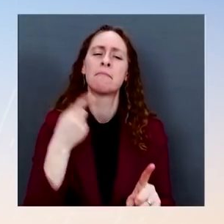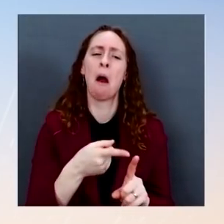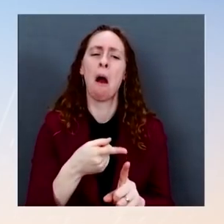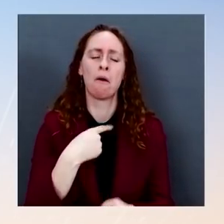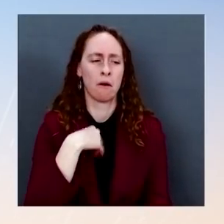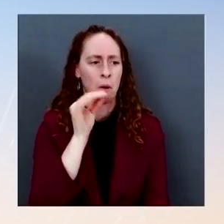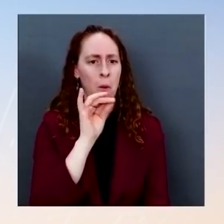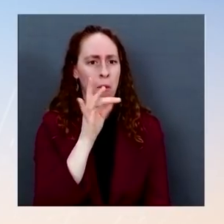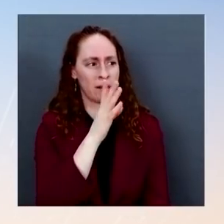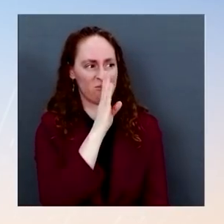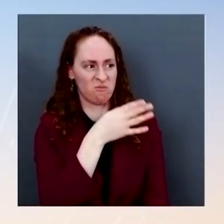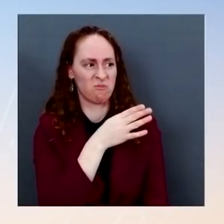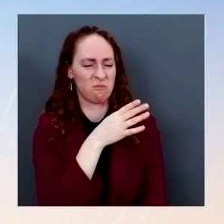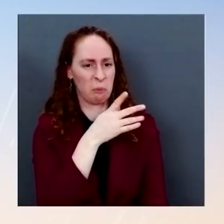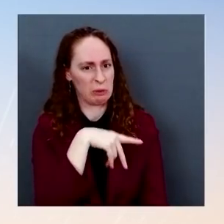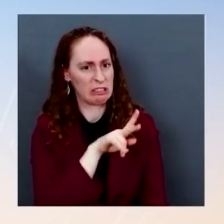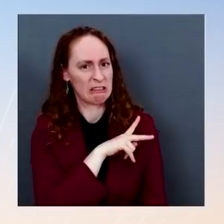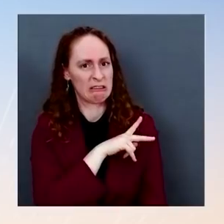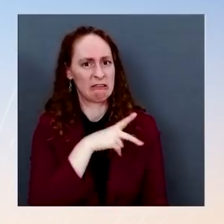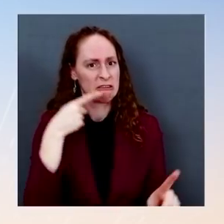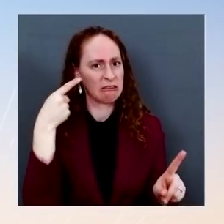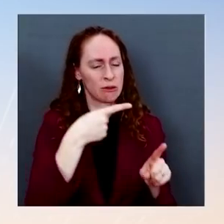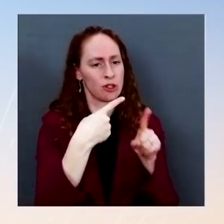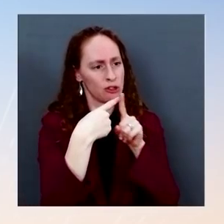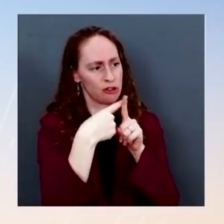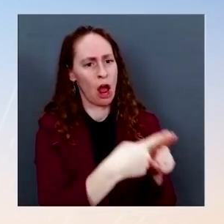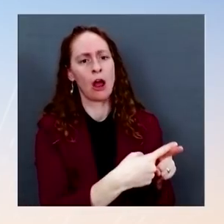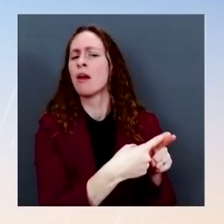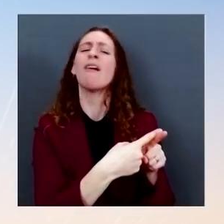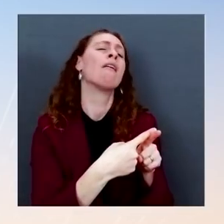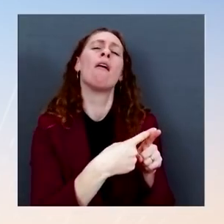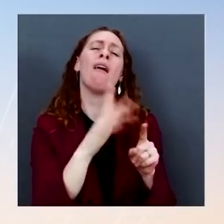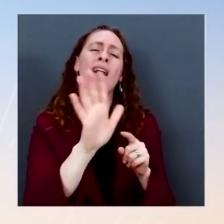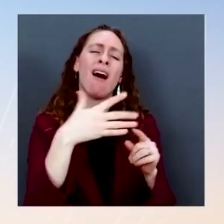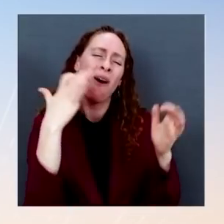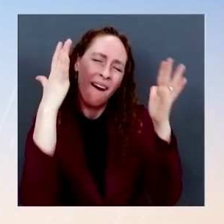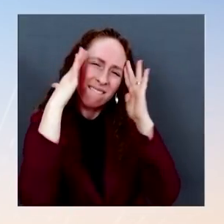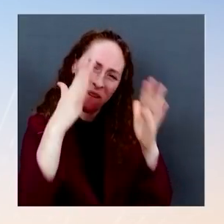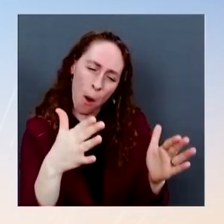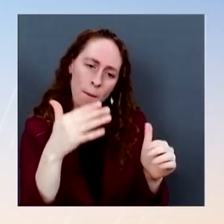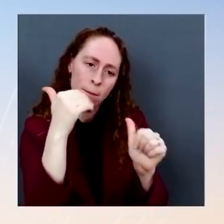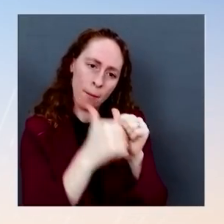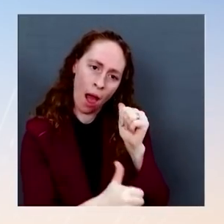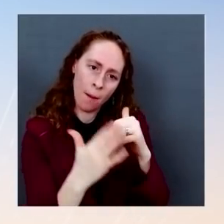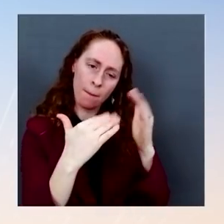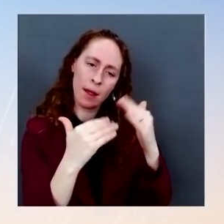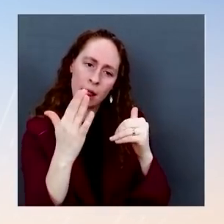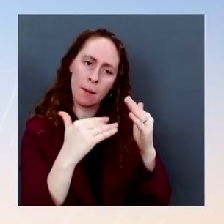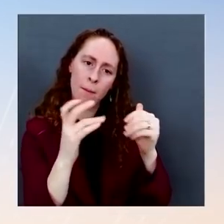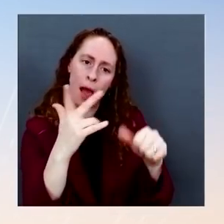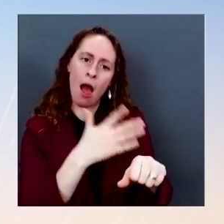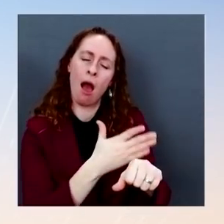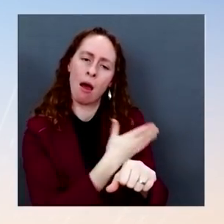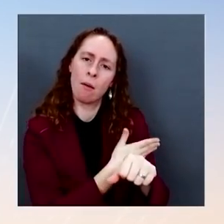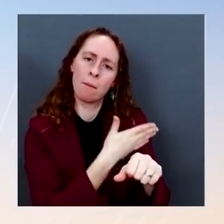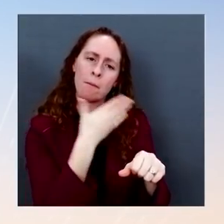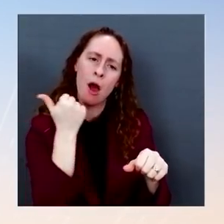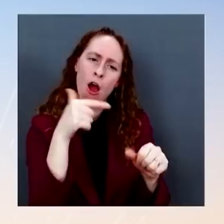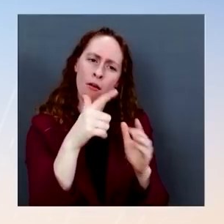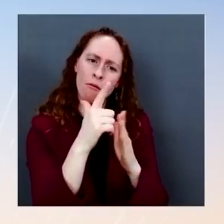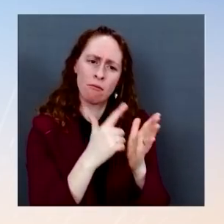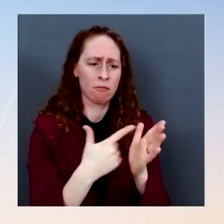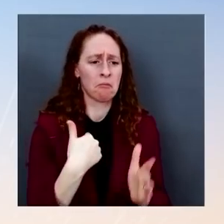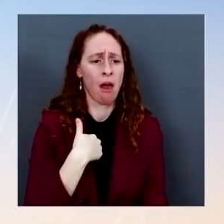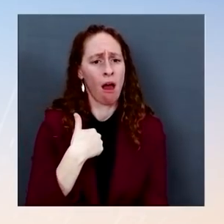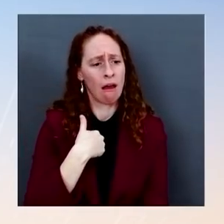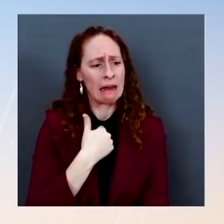for it what the stakes are. So no, we don't have regrets about aggressively communicating about it and making sure people understand that if we don't